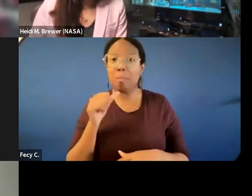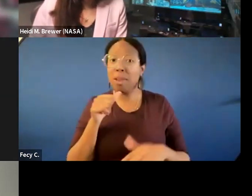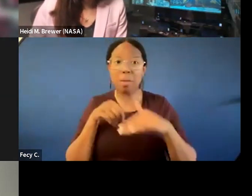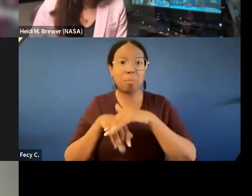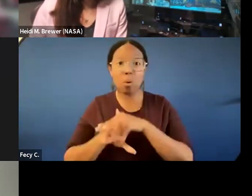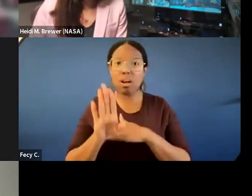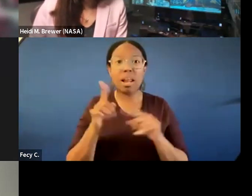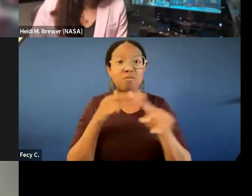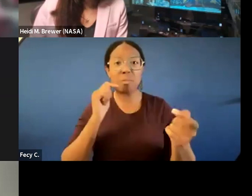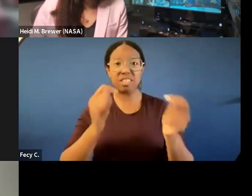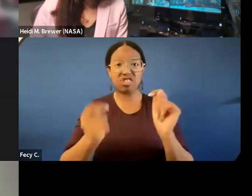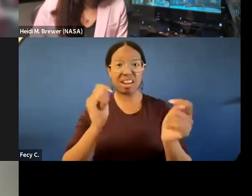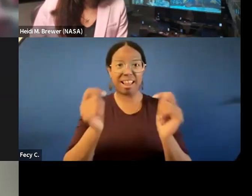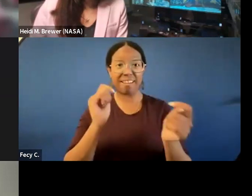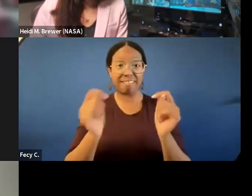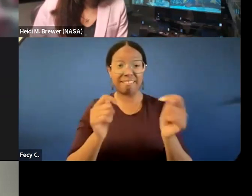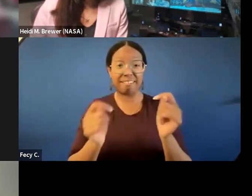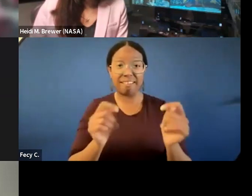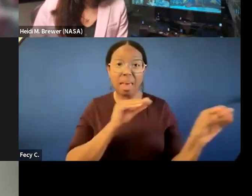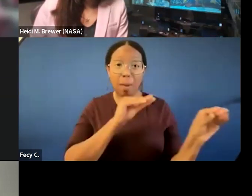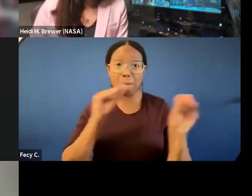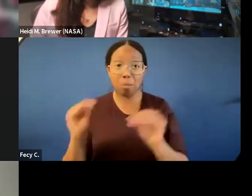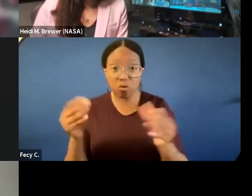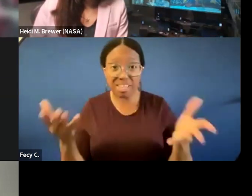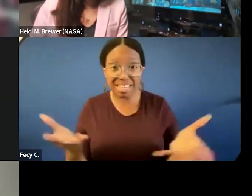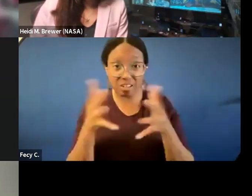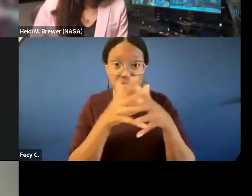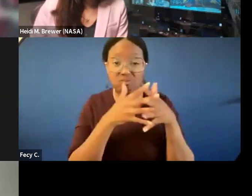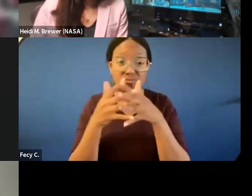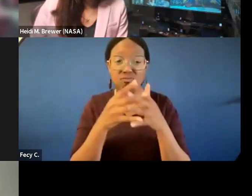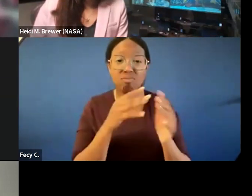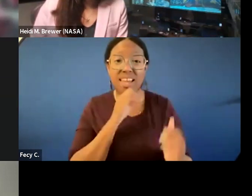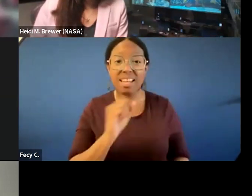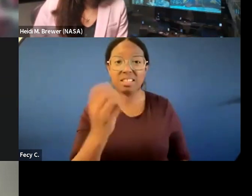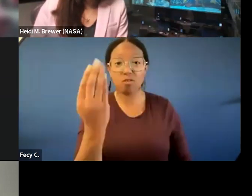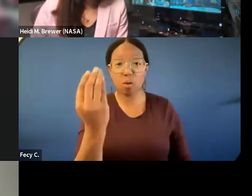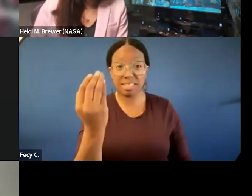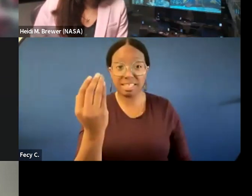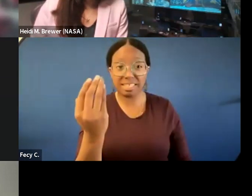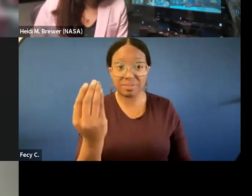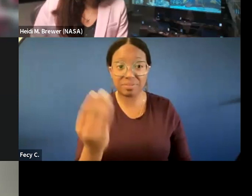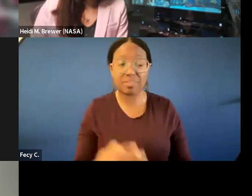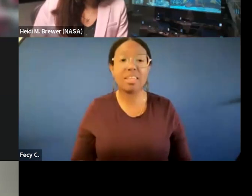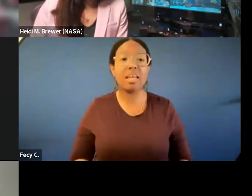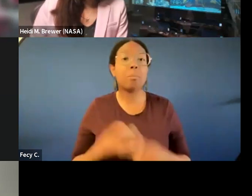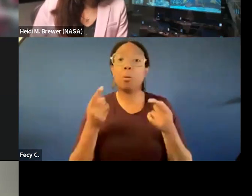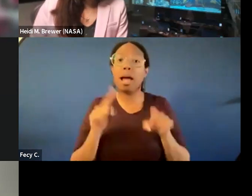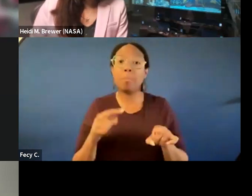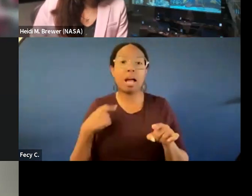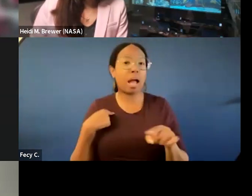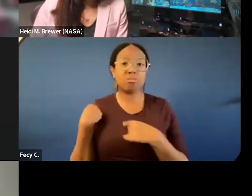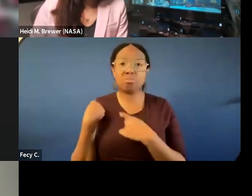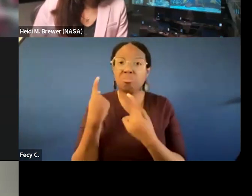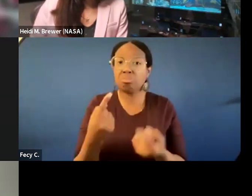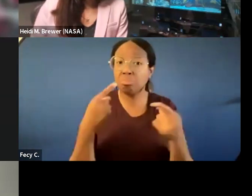from Trinidad when I was 14 years old. And regardless of the fact that I had run another chamber of commerce for 6 years, that I was very successful, that I have an incredible reputation